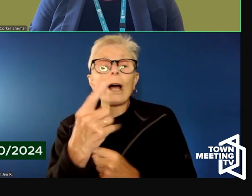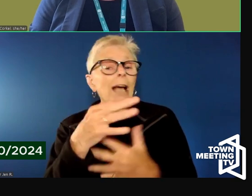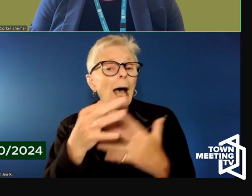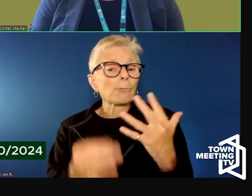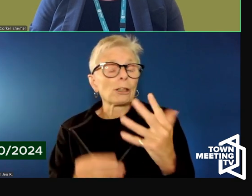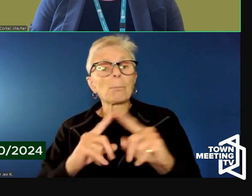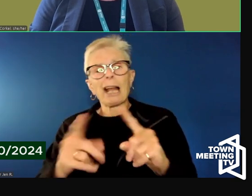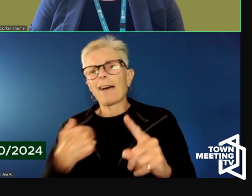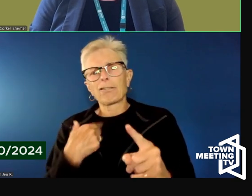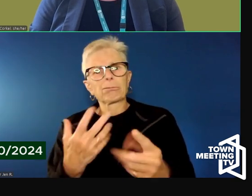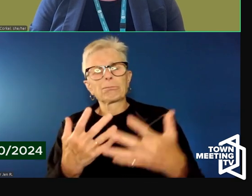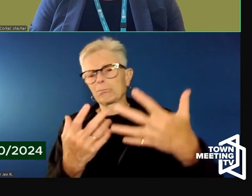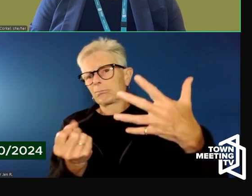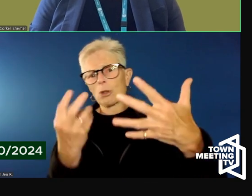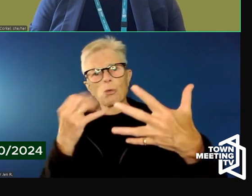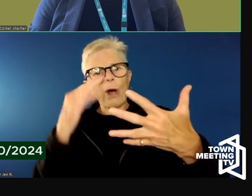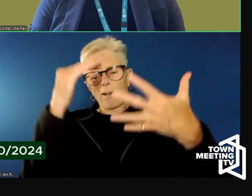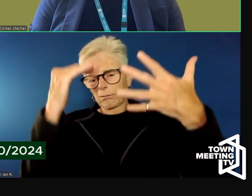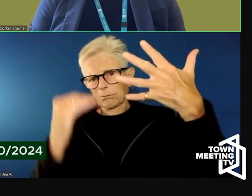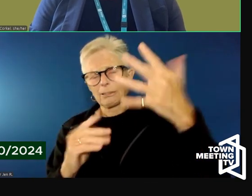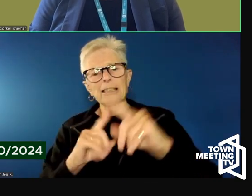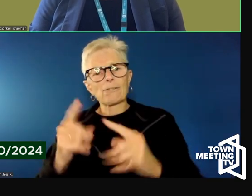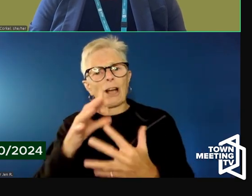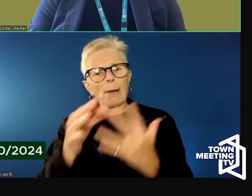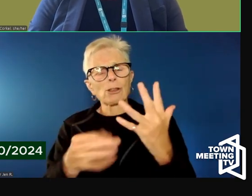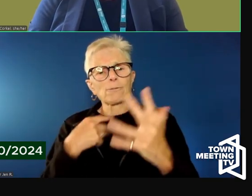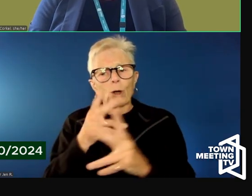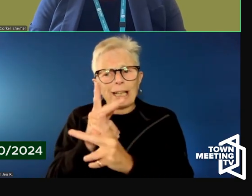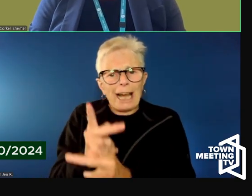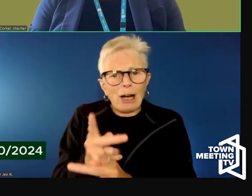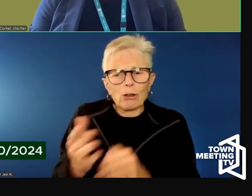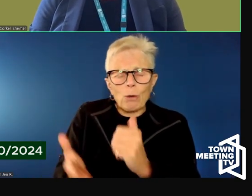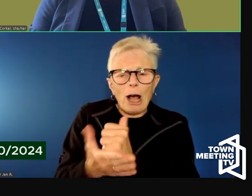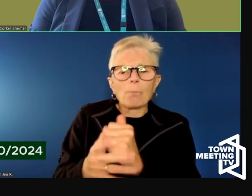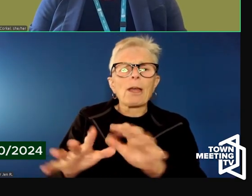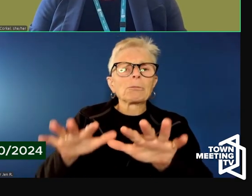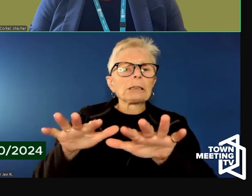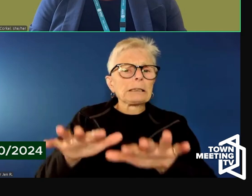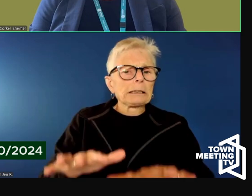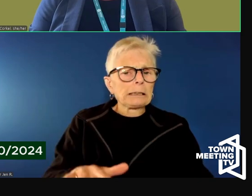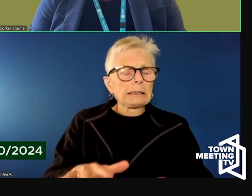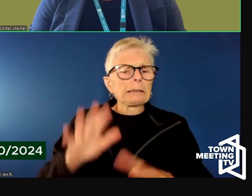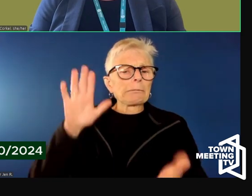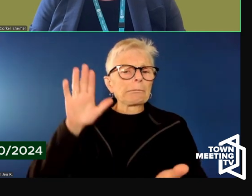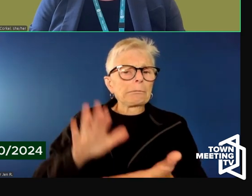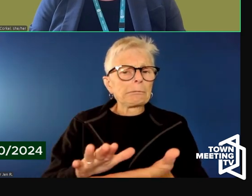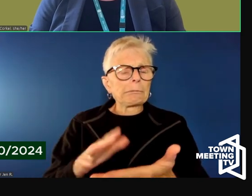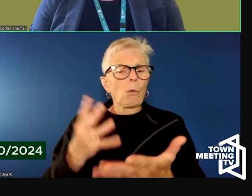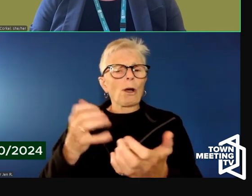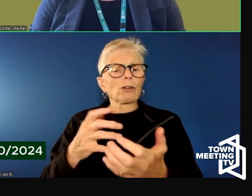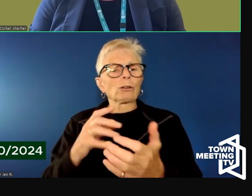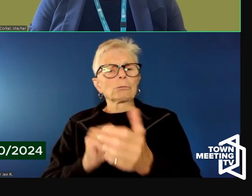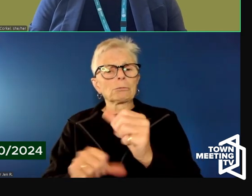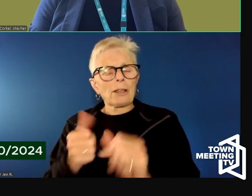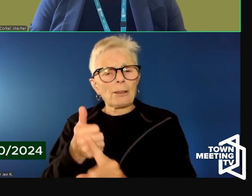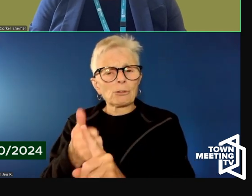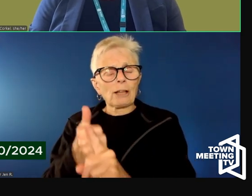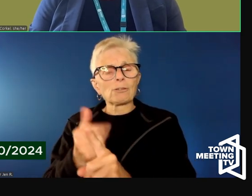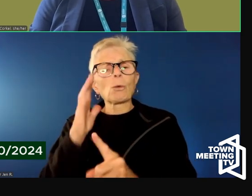options that a guest can consider. And on that kind of menu or array of options will be peer support,